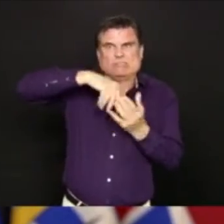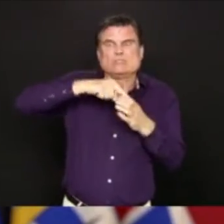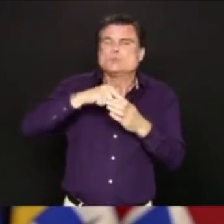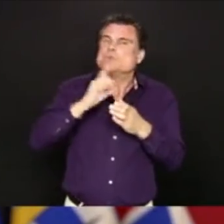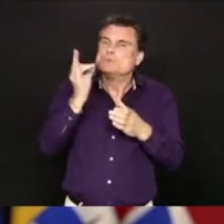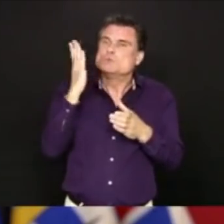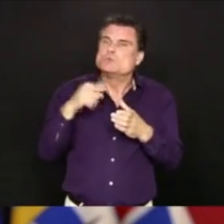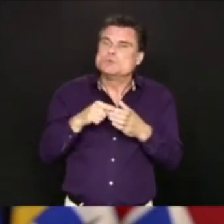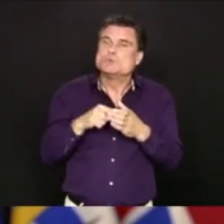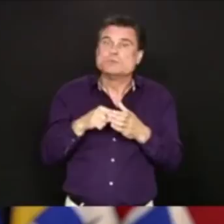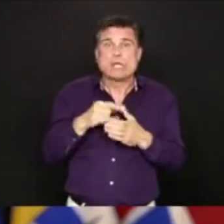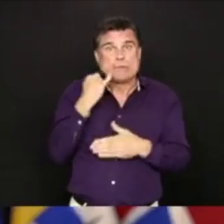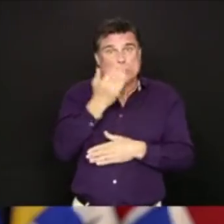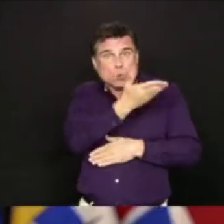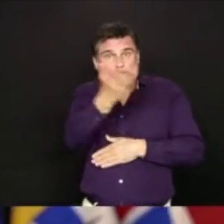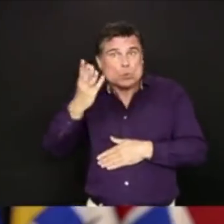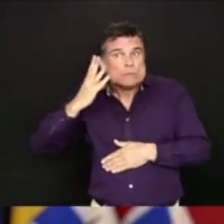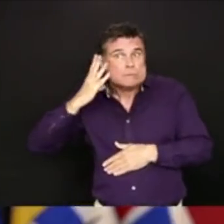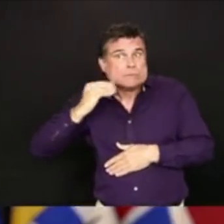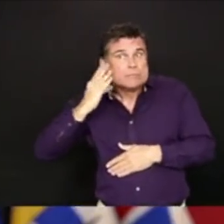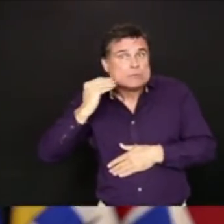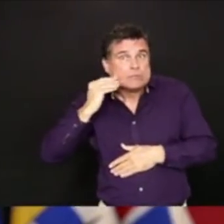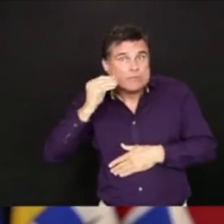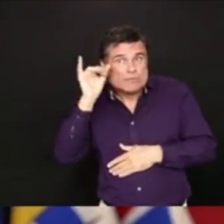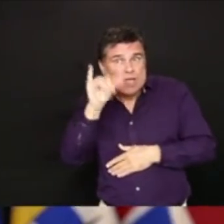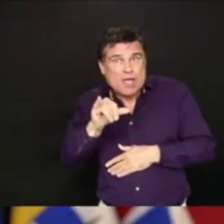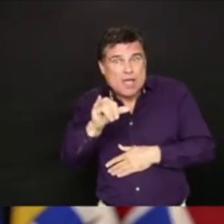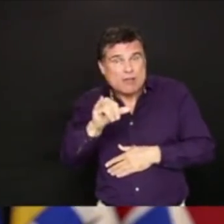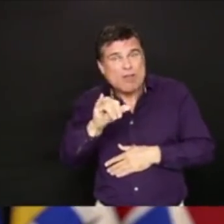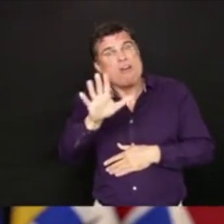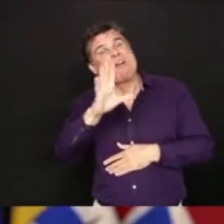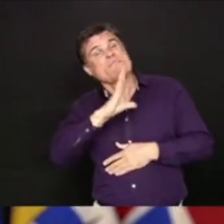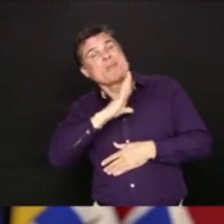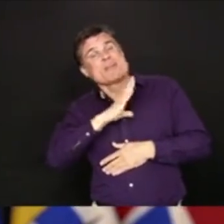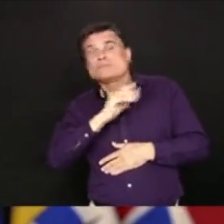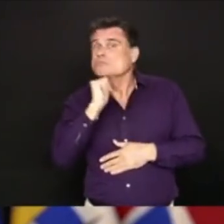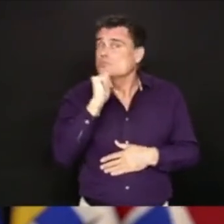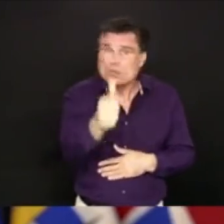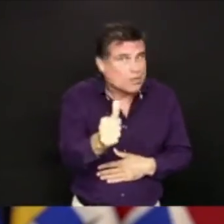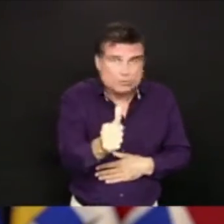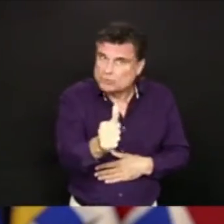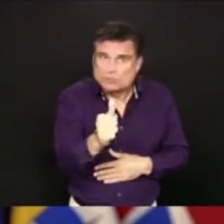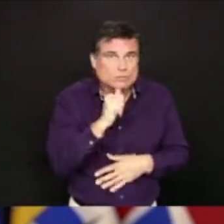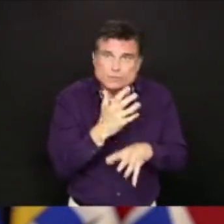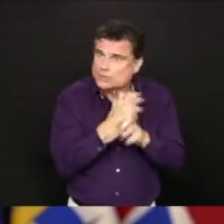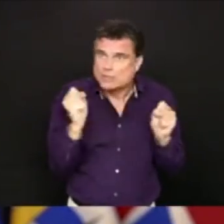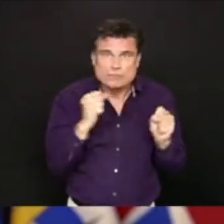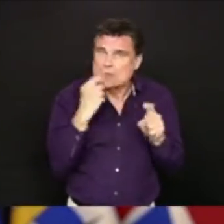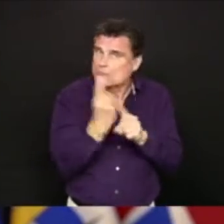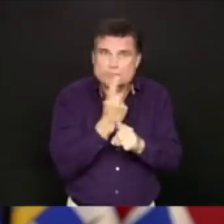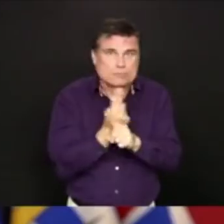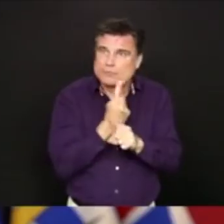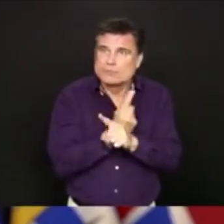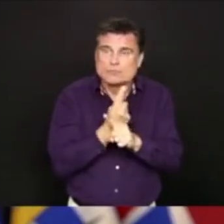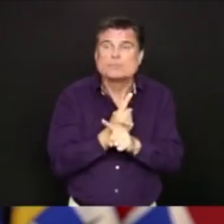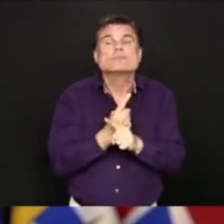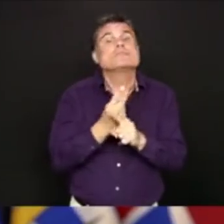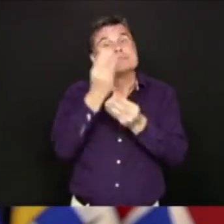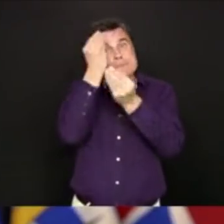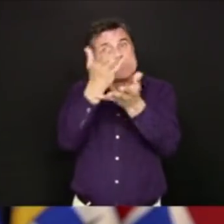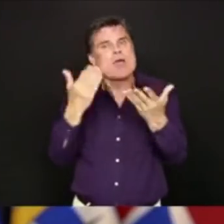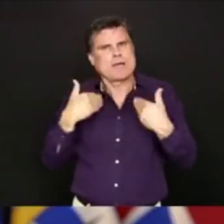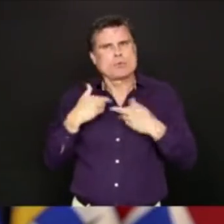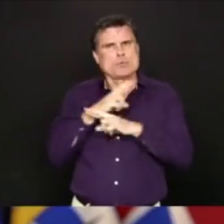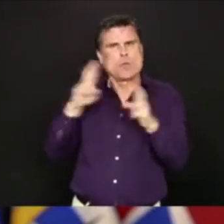are resources that are out here that we have that are available for you. If you are in immediate danger, call